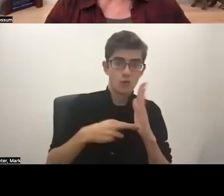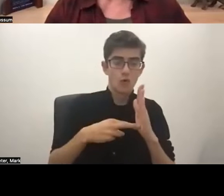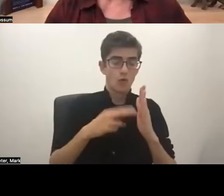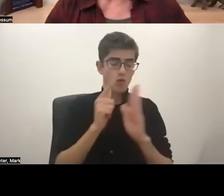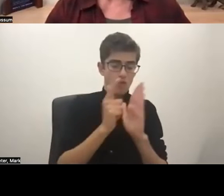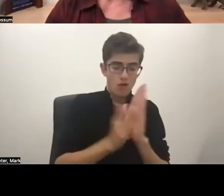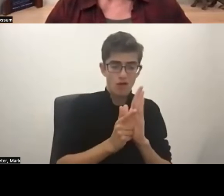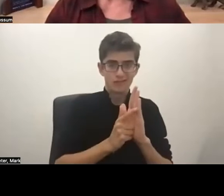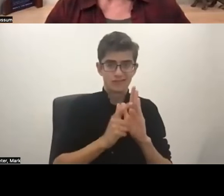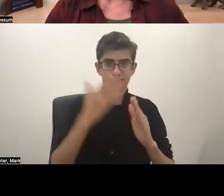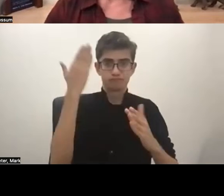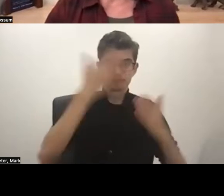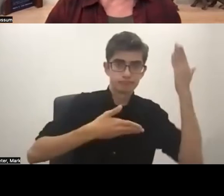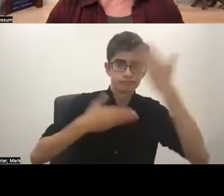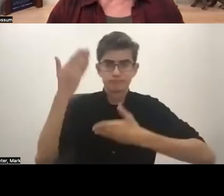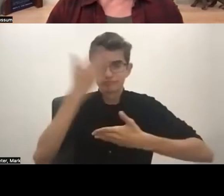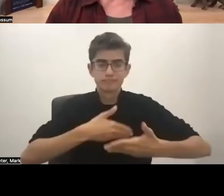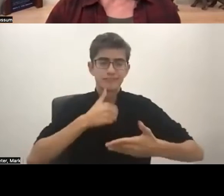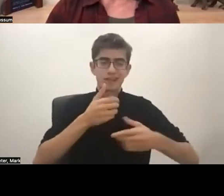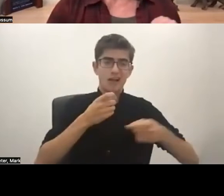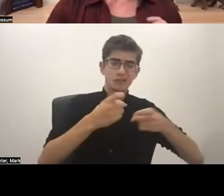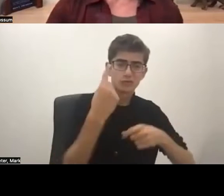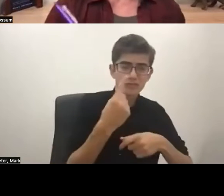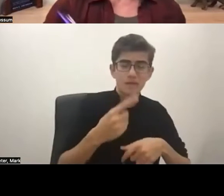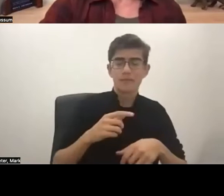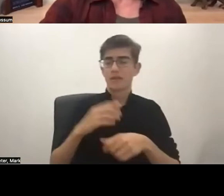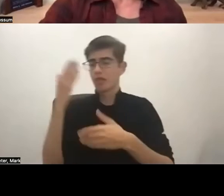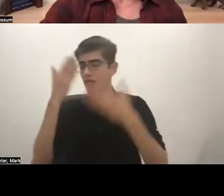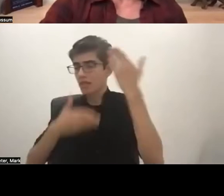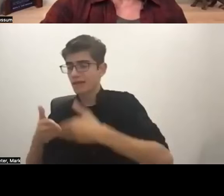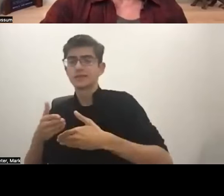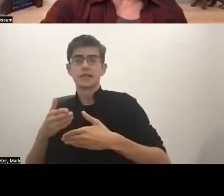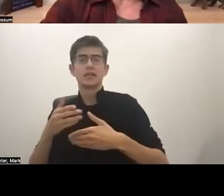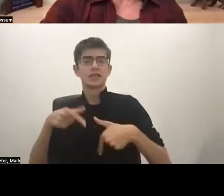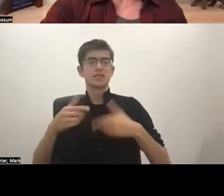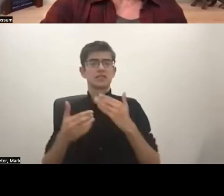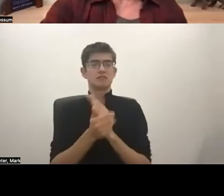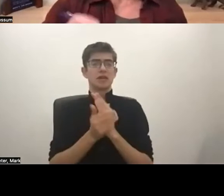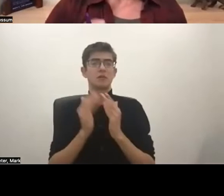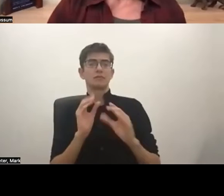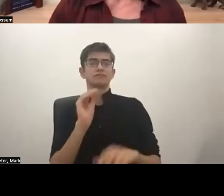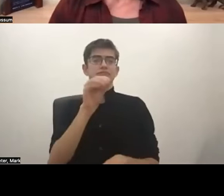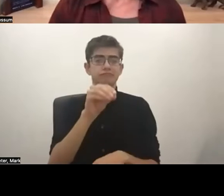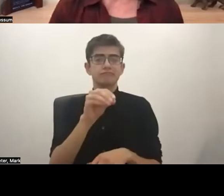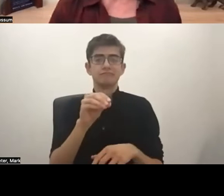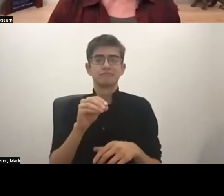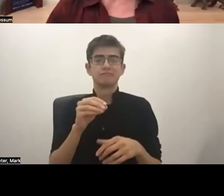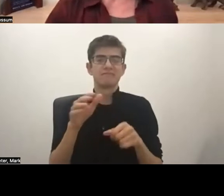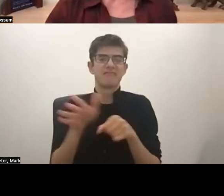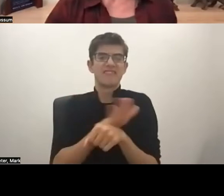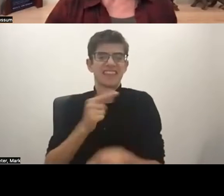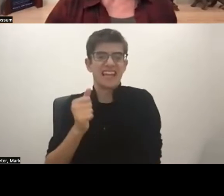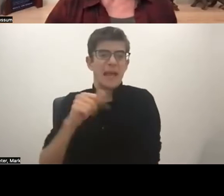law has sort of failed to regulate pollution and other environmental harms in the state. It can be used